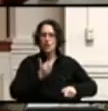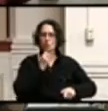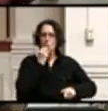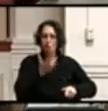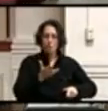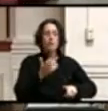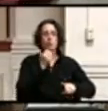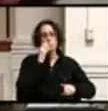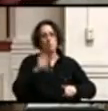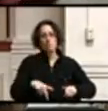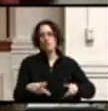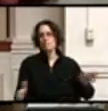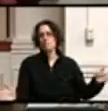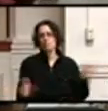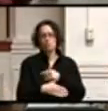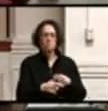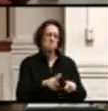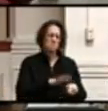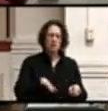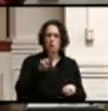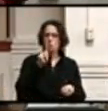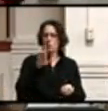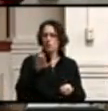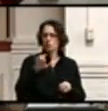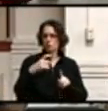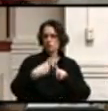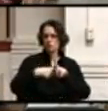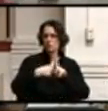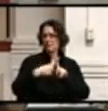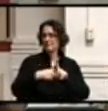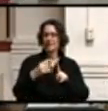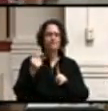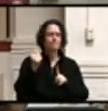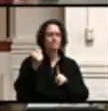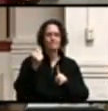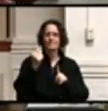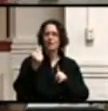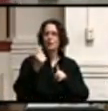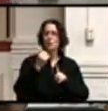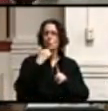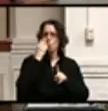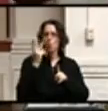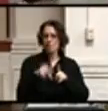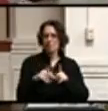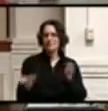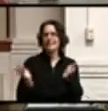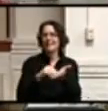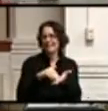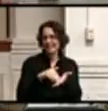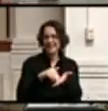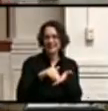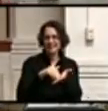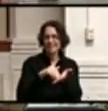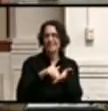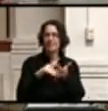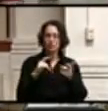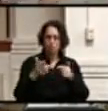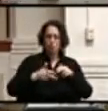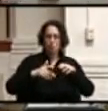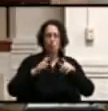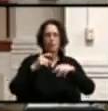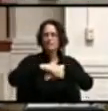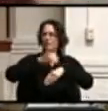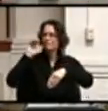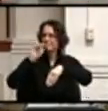the water temperature going through that. And the recovery is very quick once the doors drop down, the recovery of that, because you have such a large